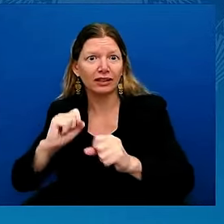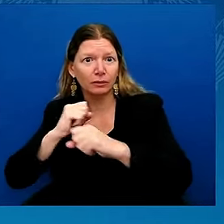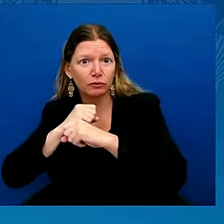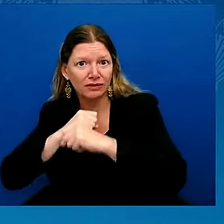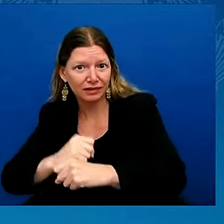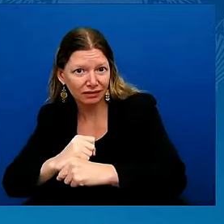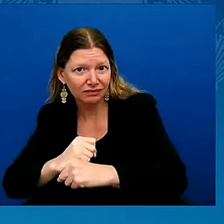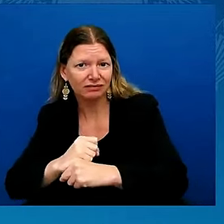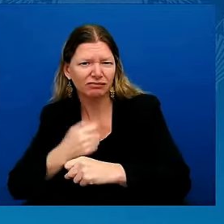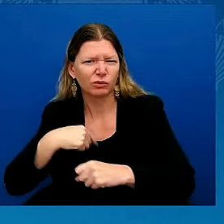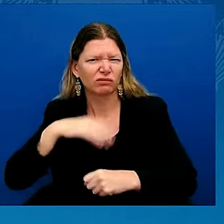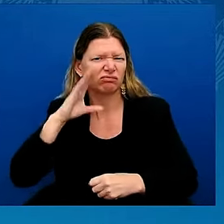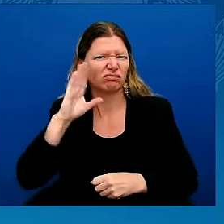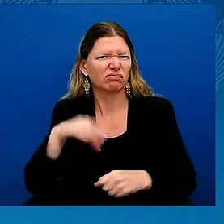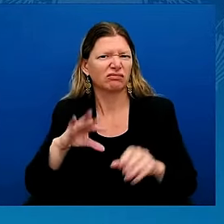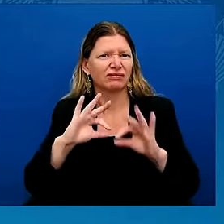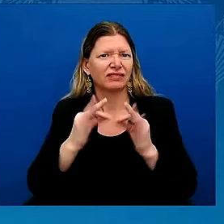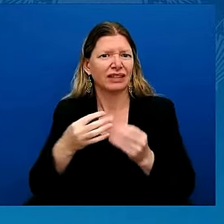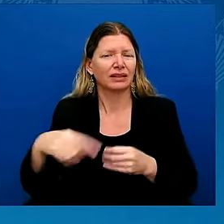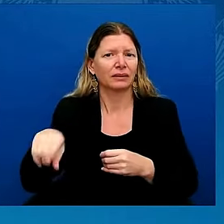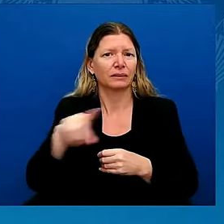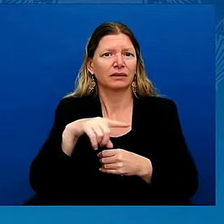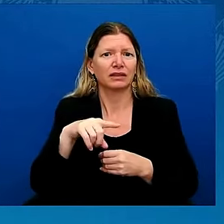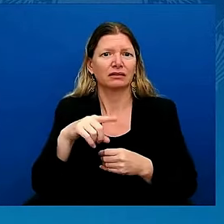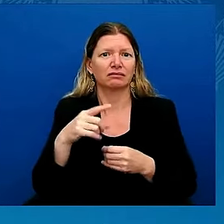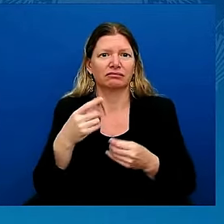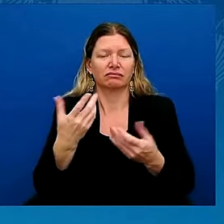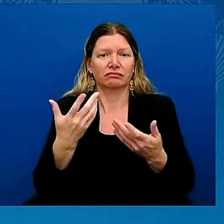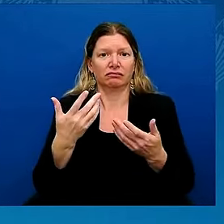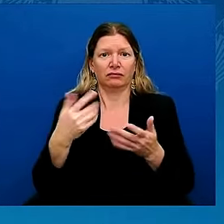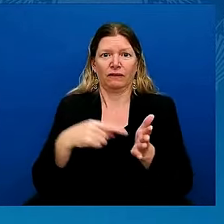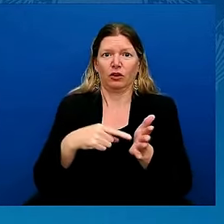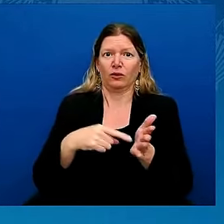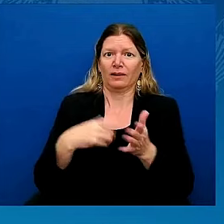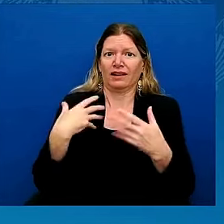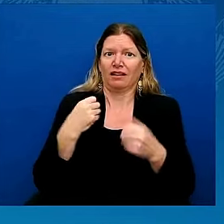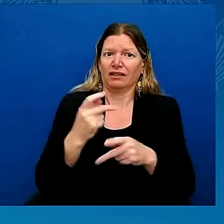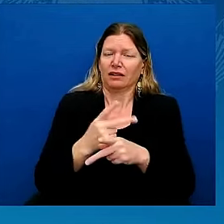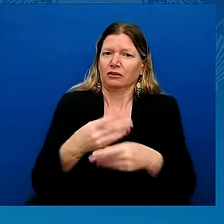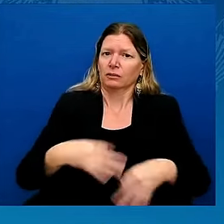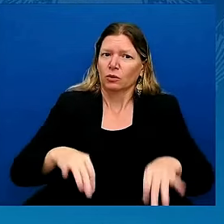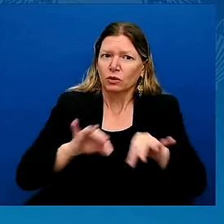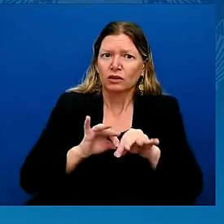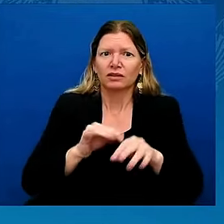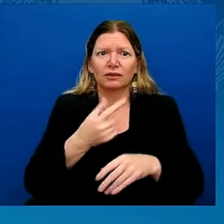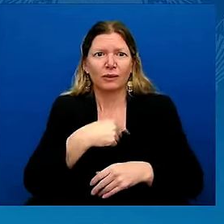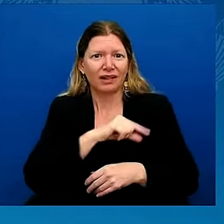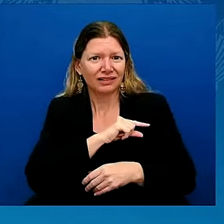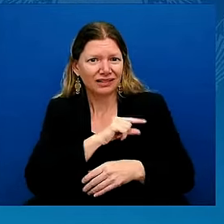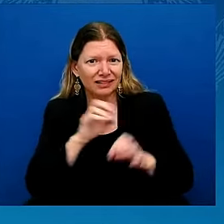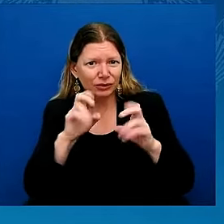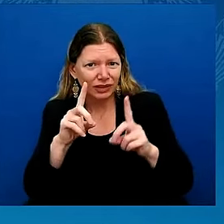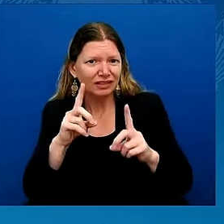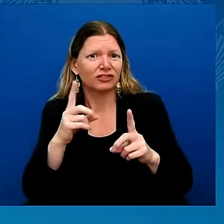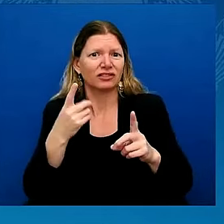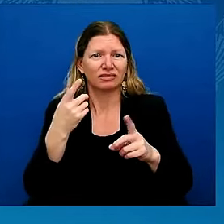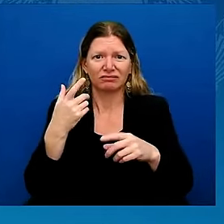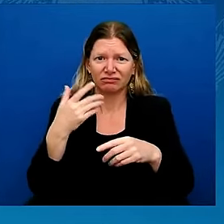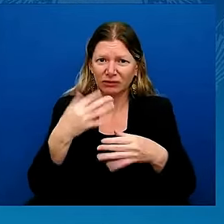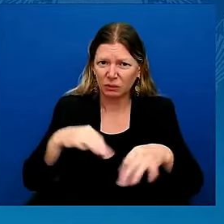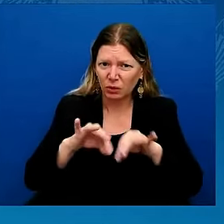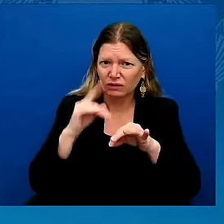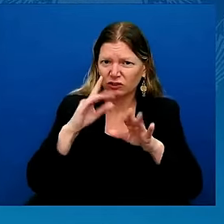care, quality education for our children, and more good paying jobs for our community. The person I'm about to